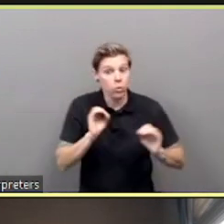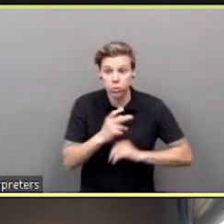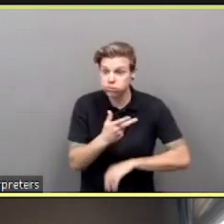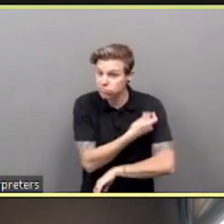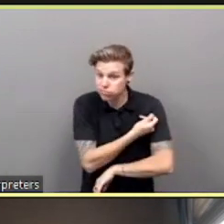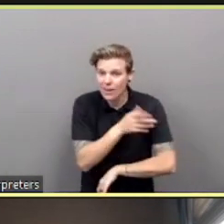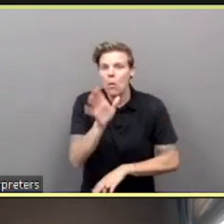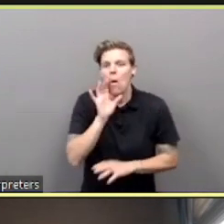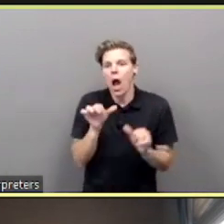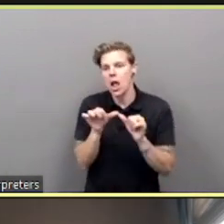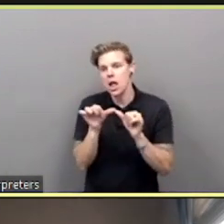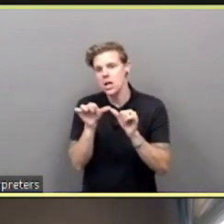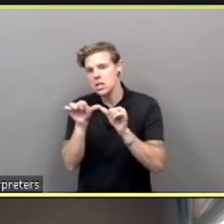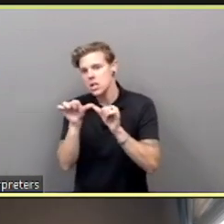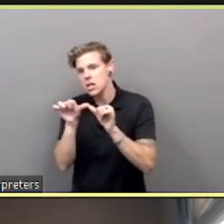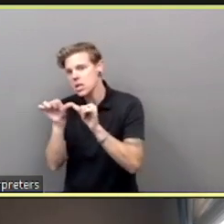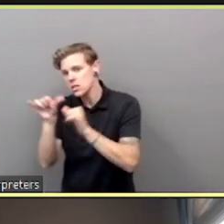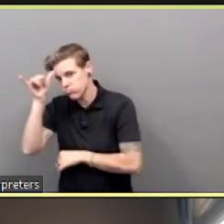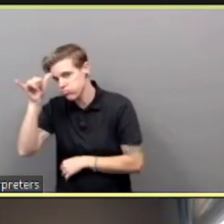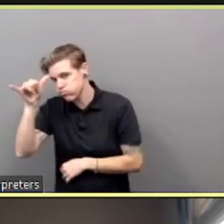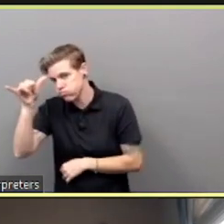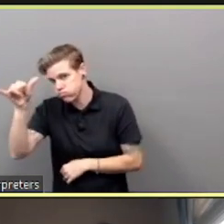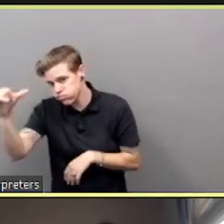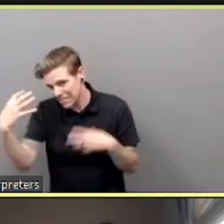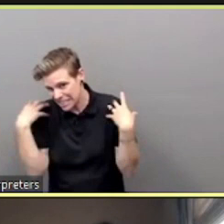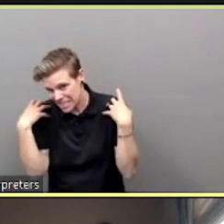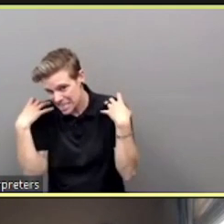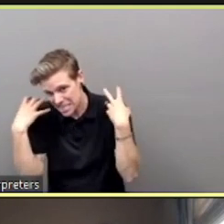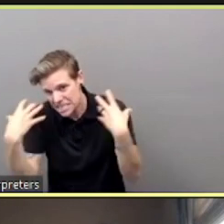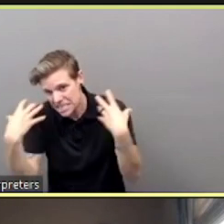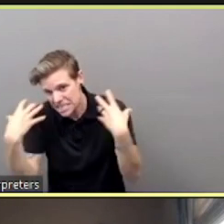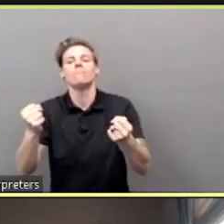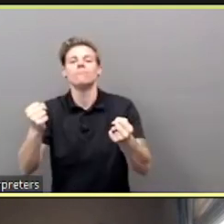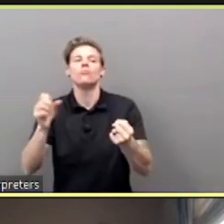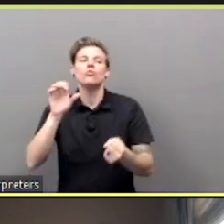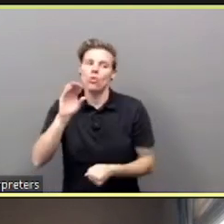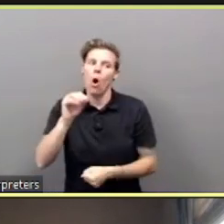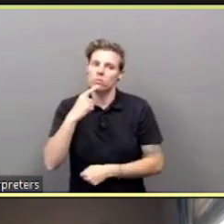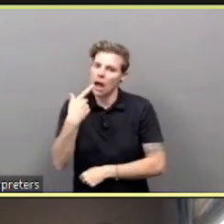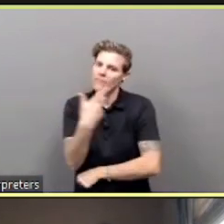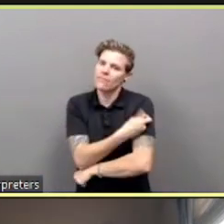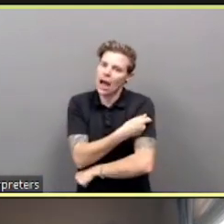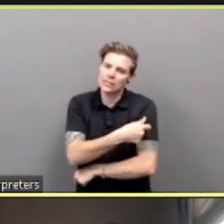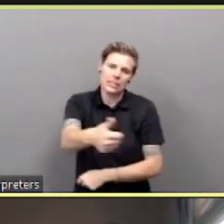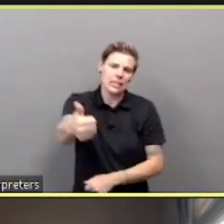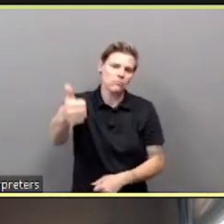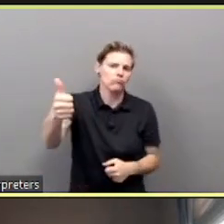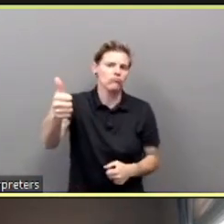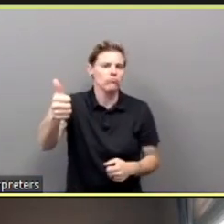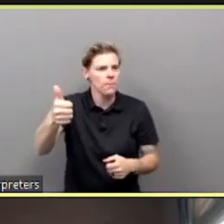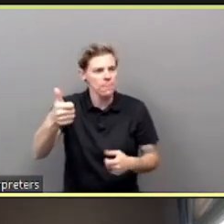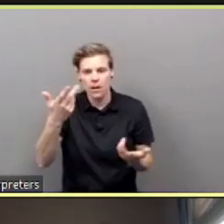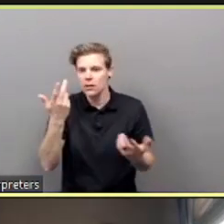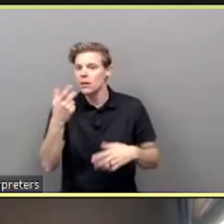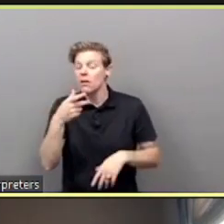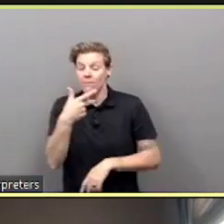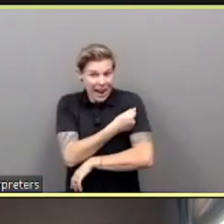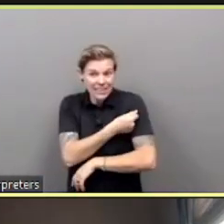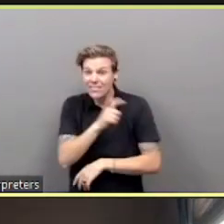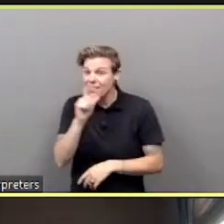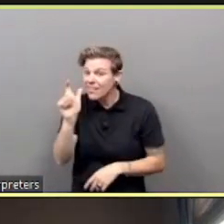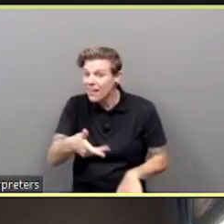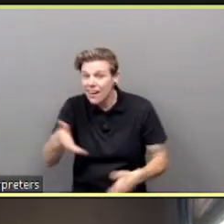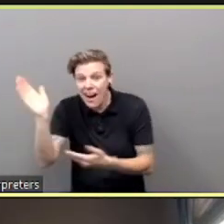that, yes, vaccinations are preventing hospitalizations and death and cases, but also preventing us from getting long